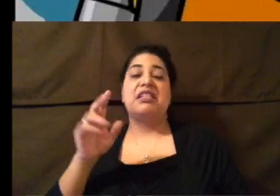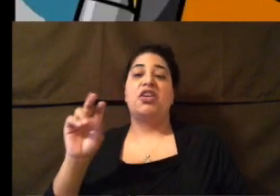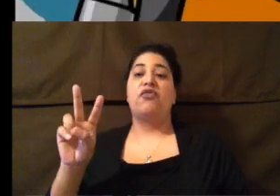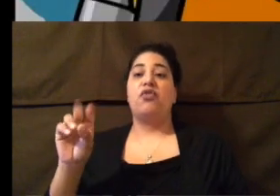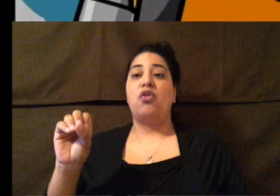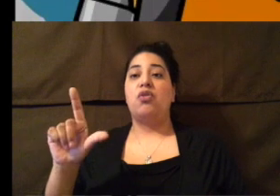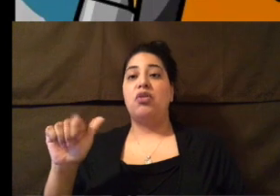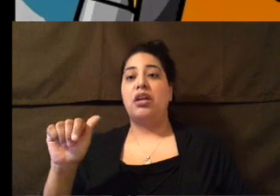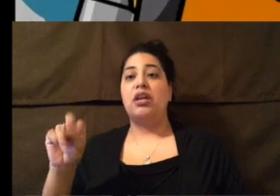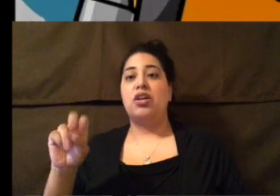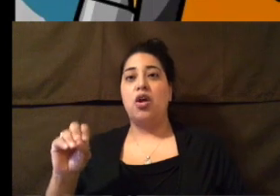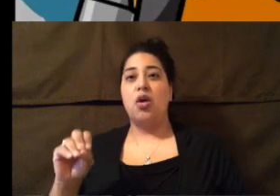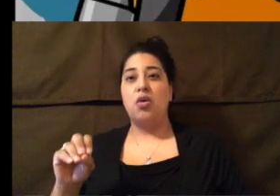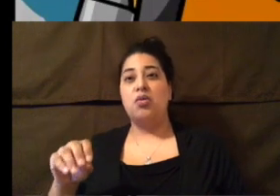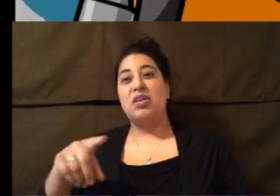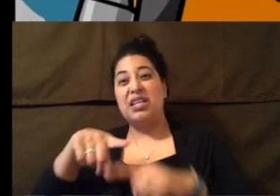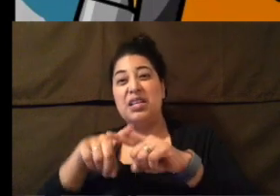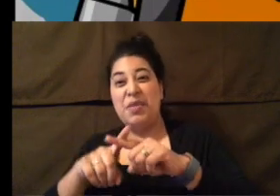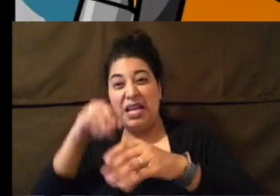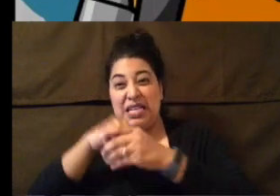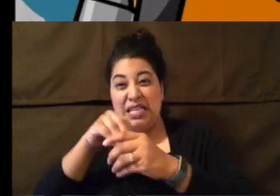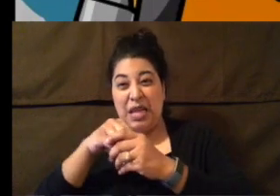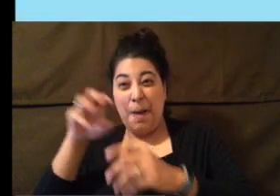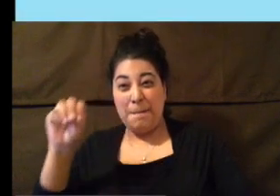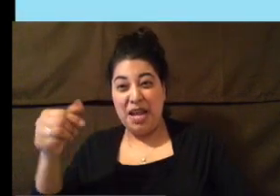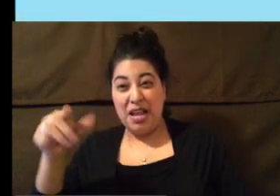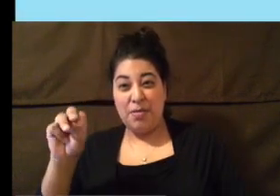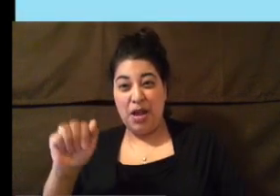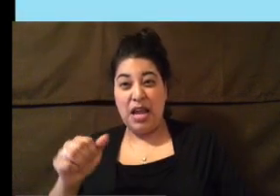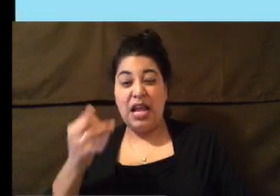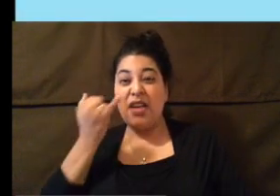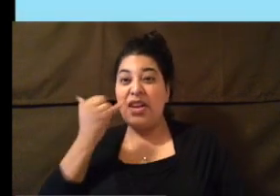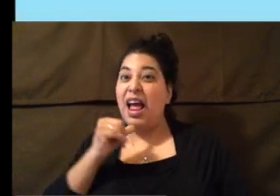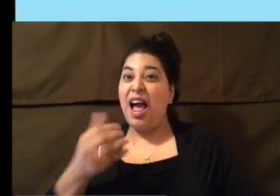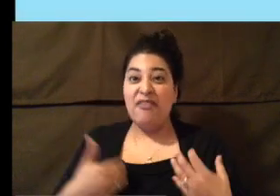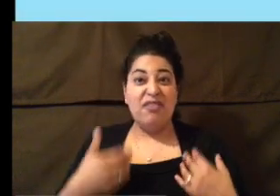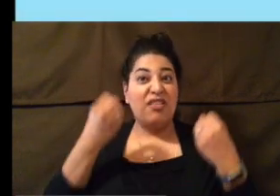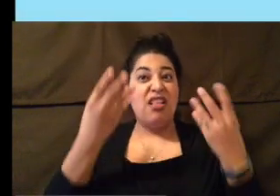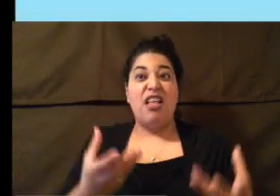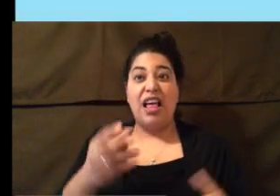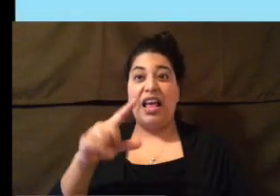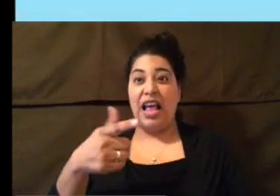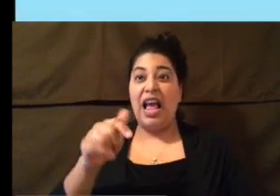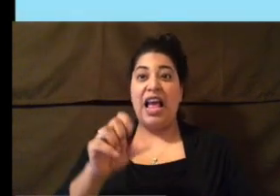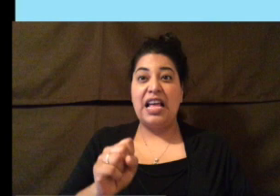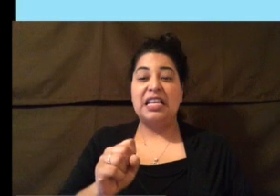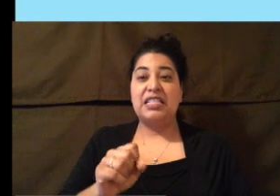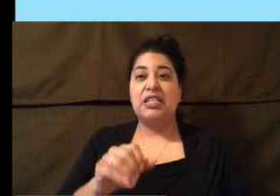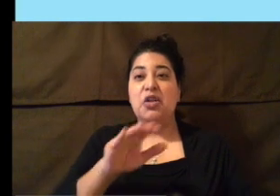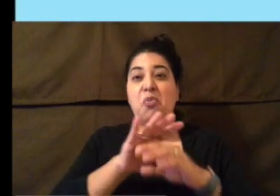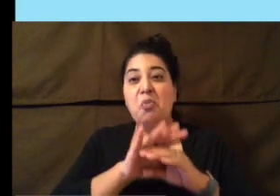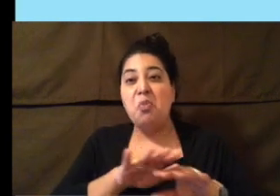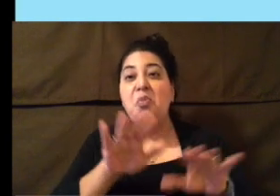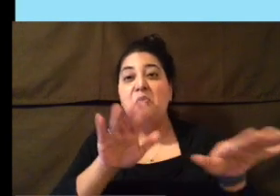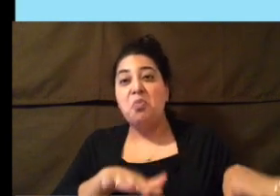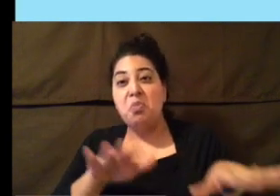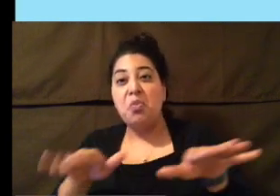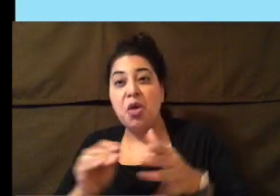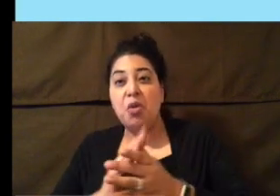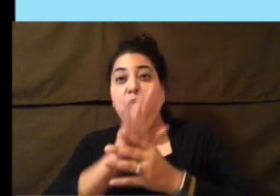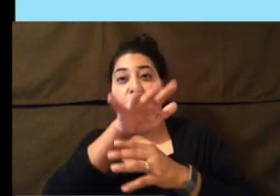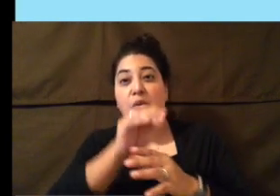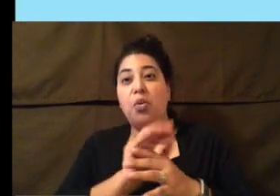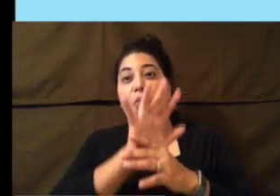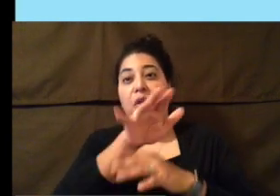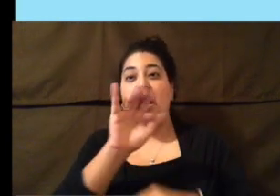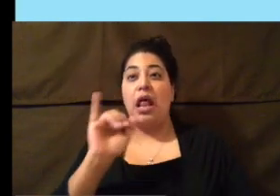Well, the type of formation depends on what's in the magma. Less gas means less pressure, making for gentler eruptions like Kilauea on the